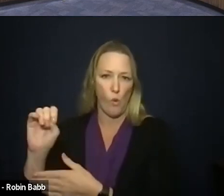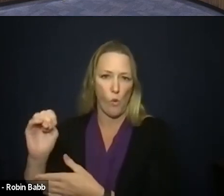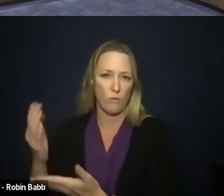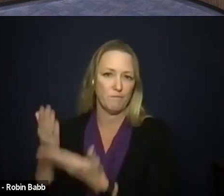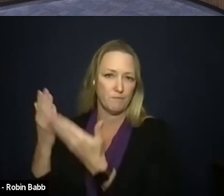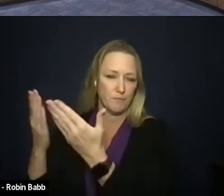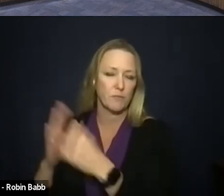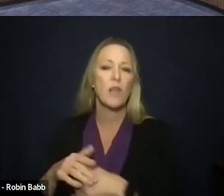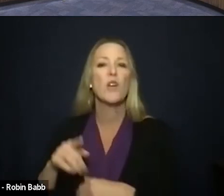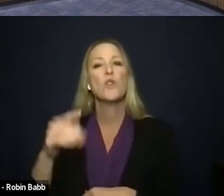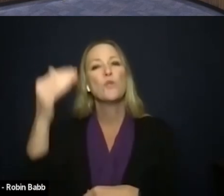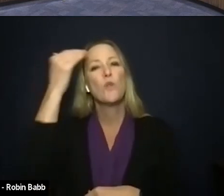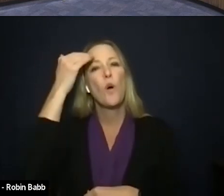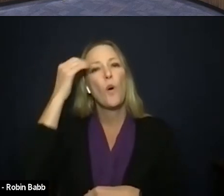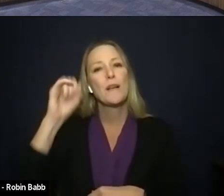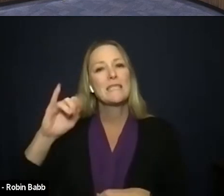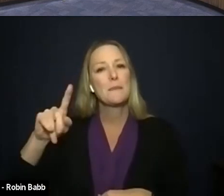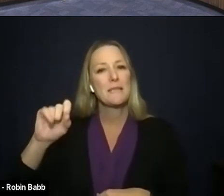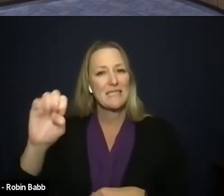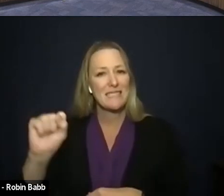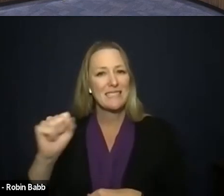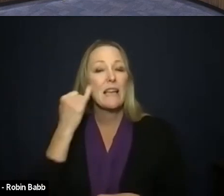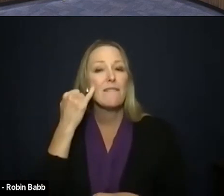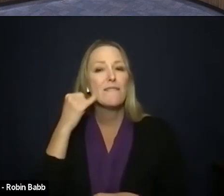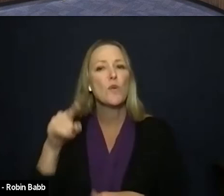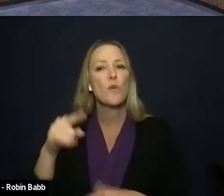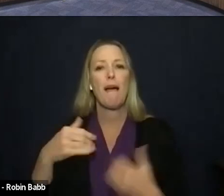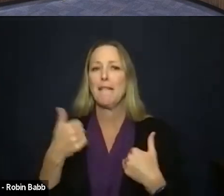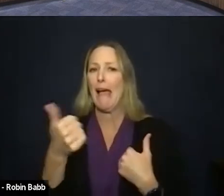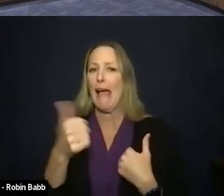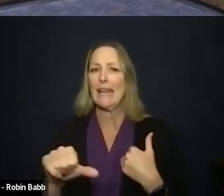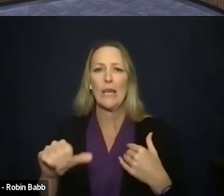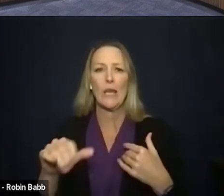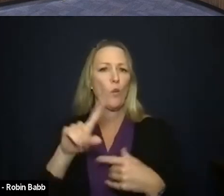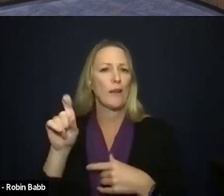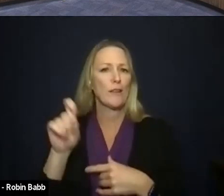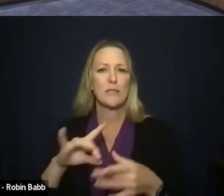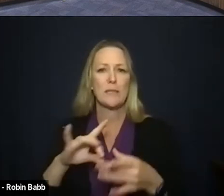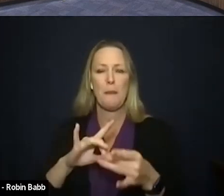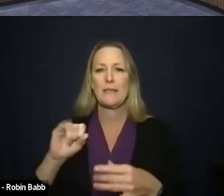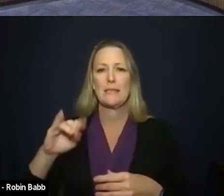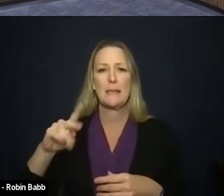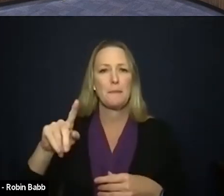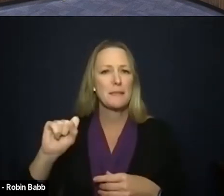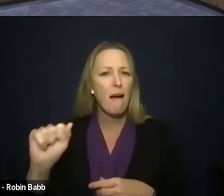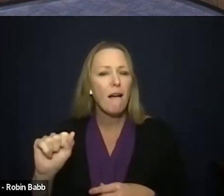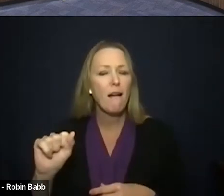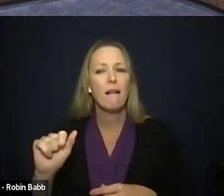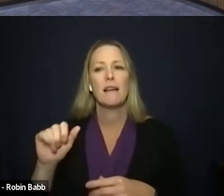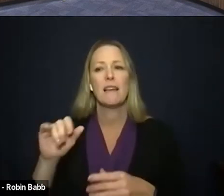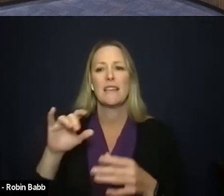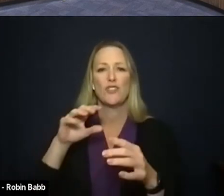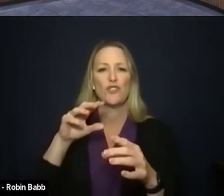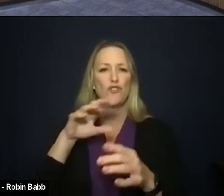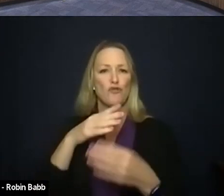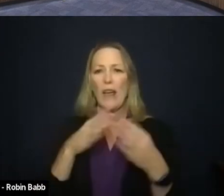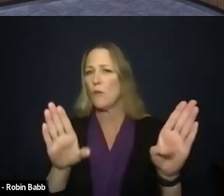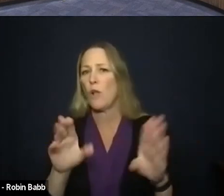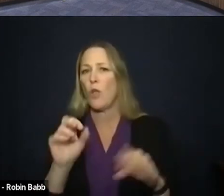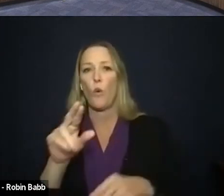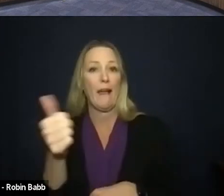you're familiar with sipses but if you have any questions about the sipsa in general or about these specific steps is coming before you tonight i'm i'm here